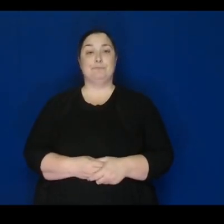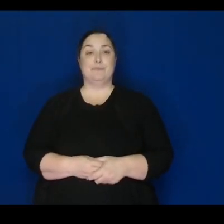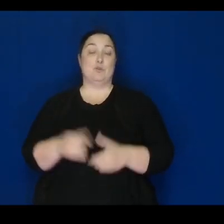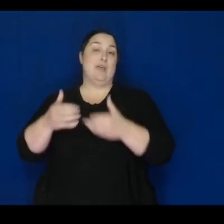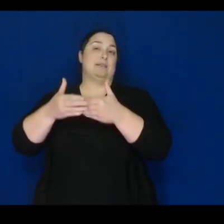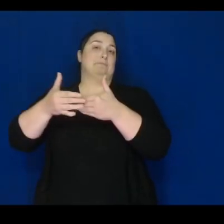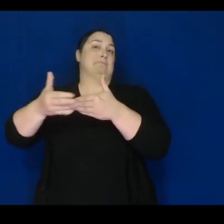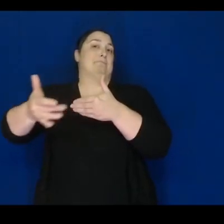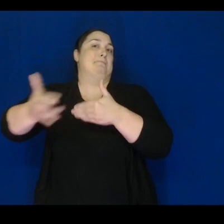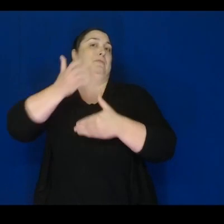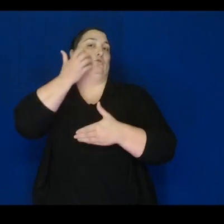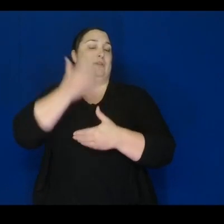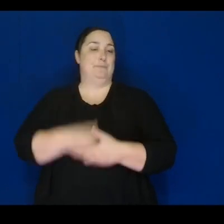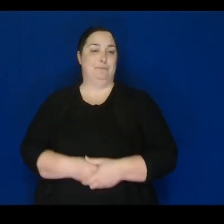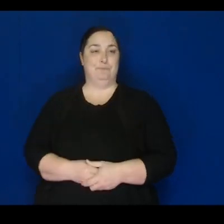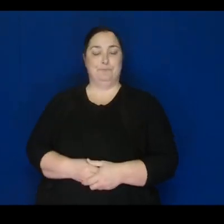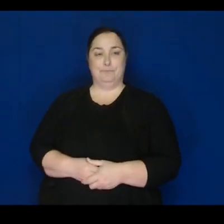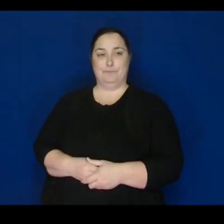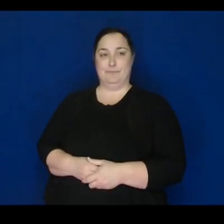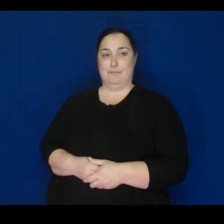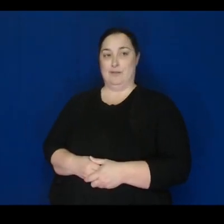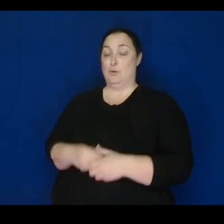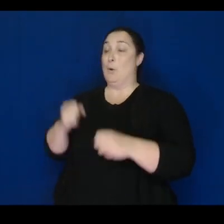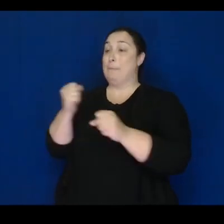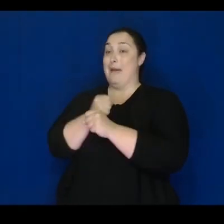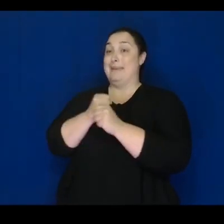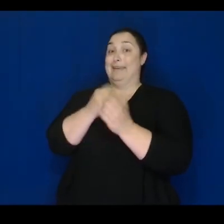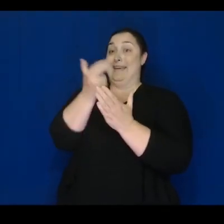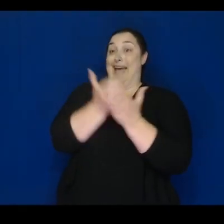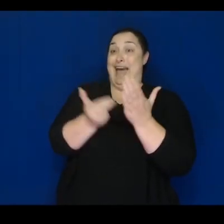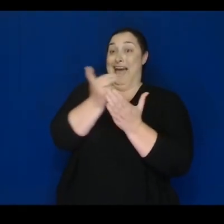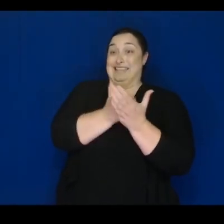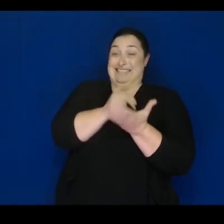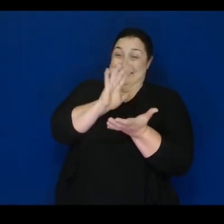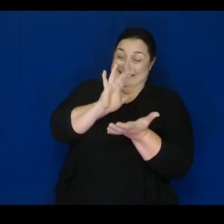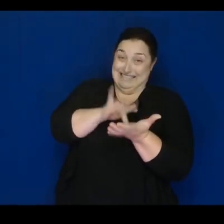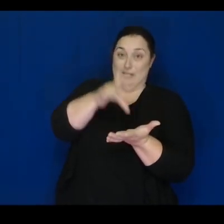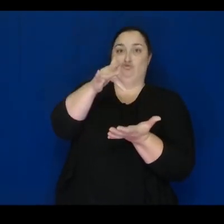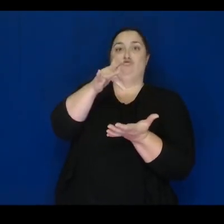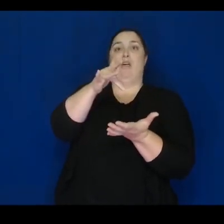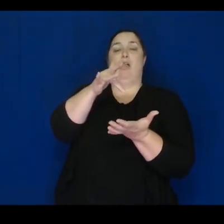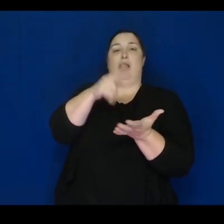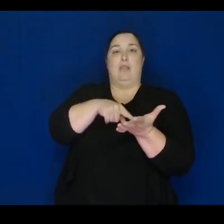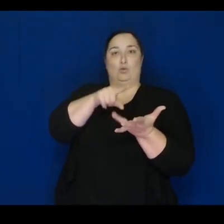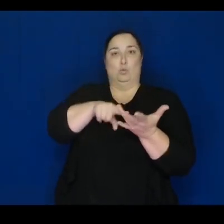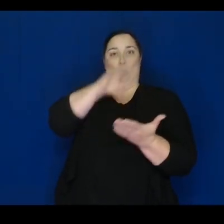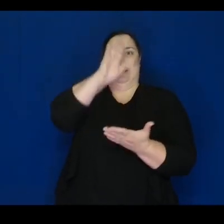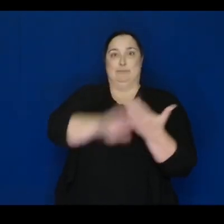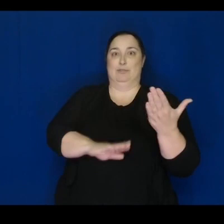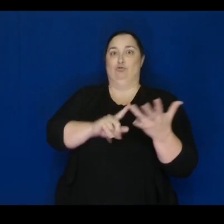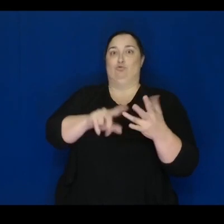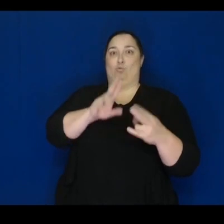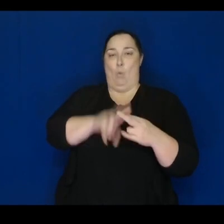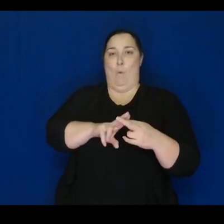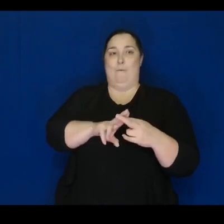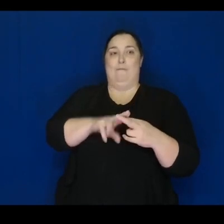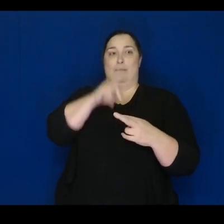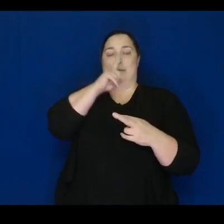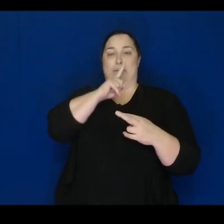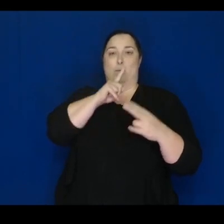the works. And of course, you're making arts central to the experience of how people are